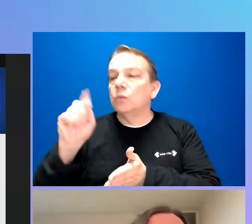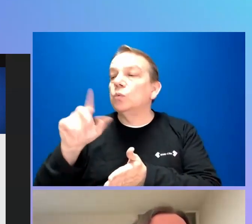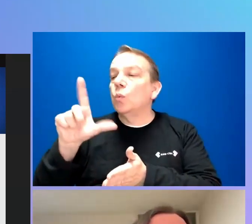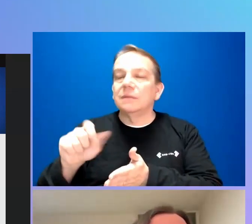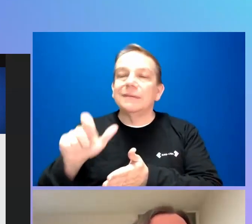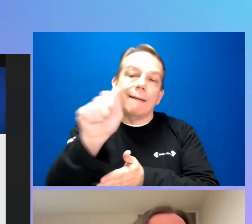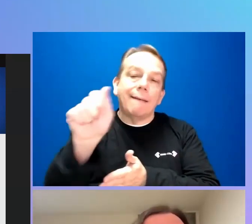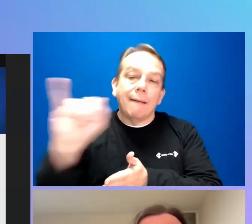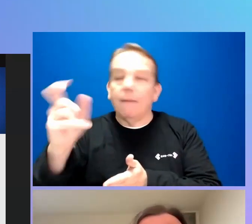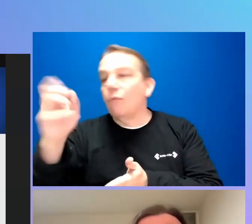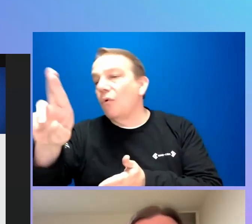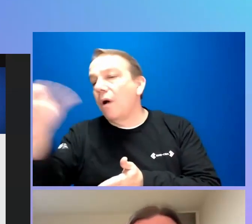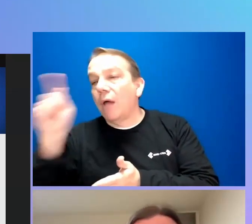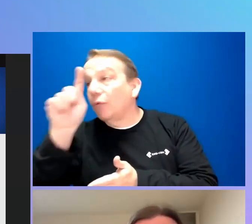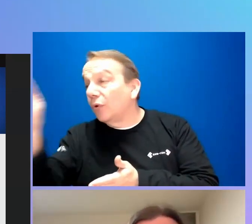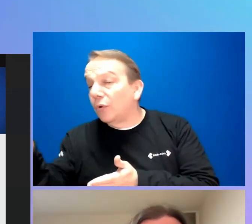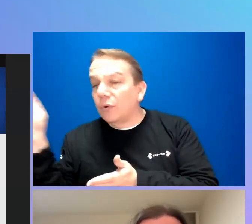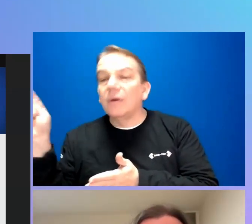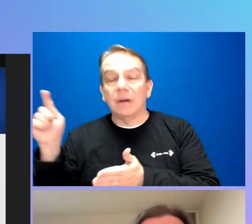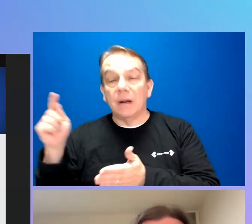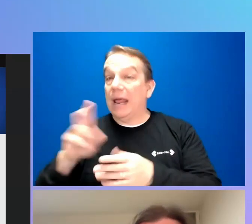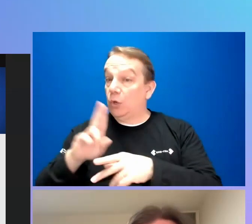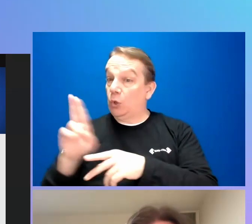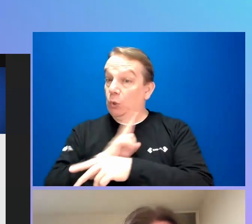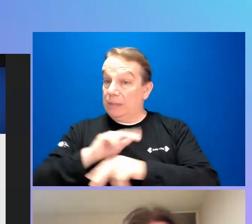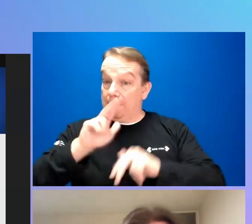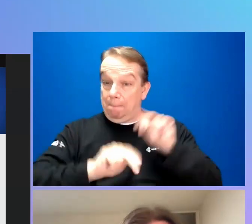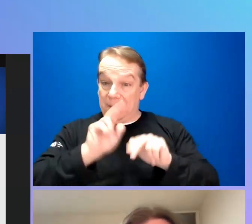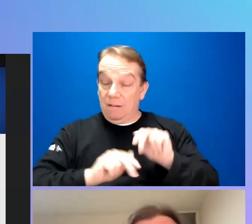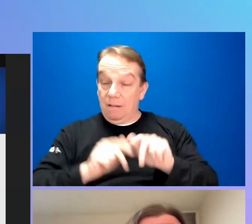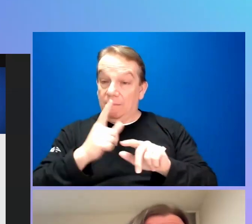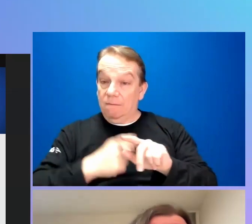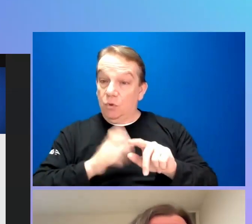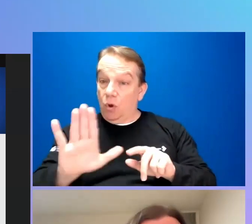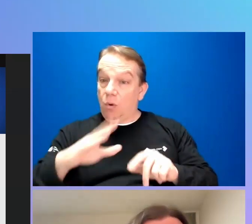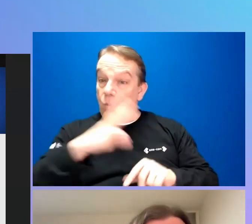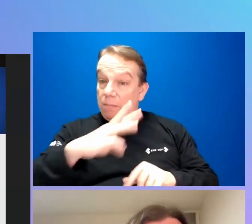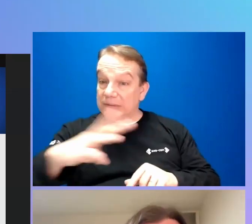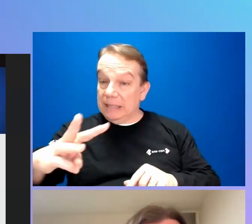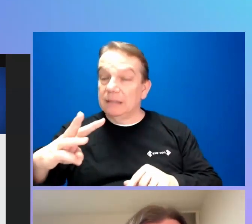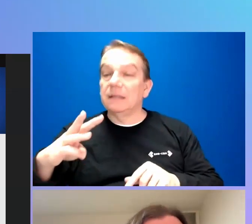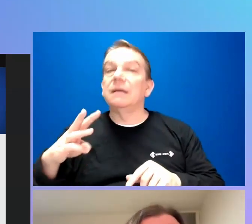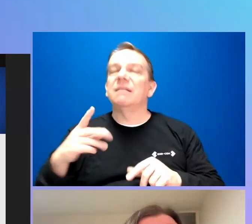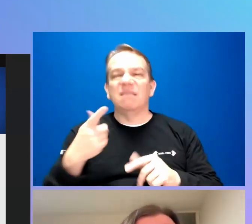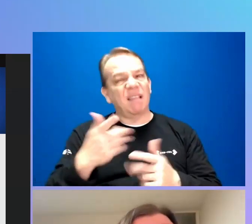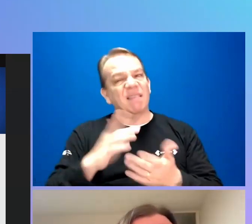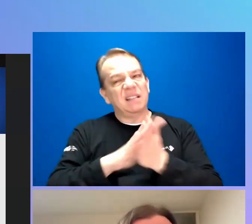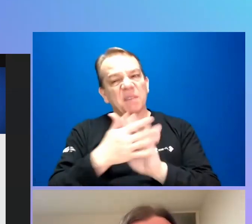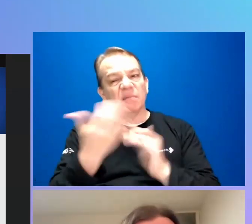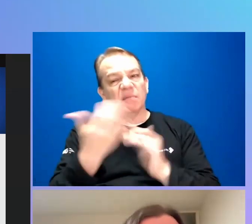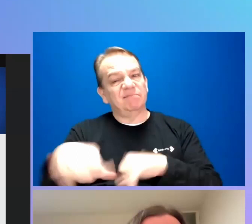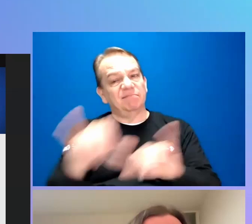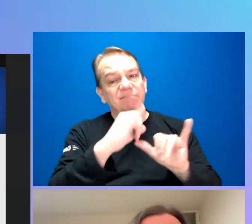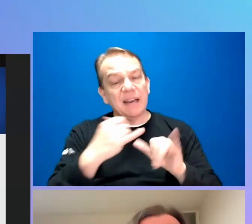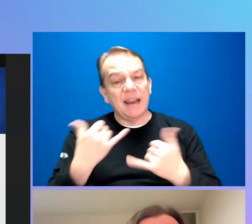you've built into your website, and that's potentially something as straightforward as a comment feature